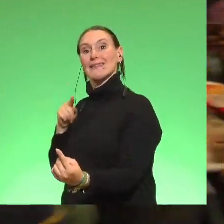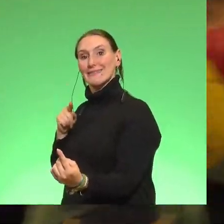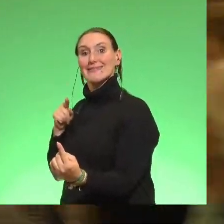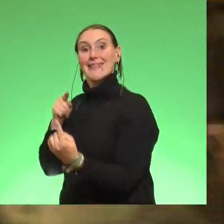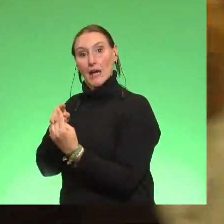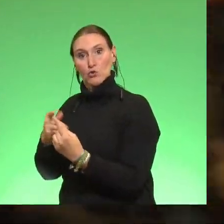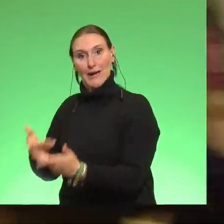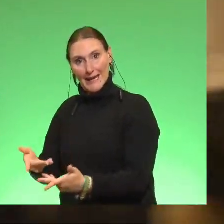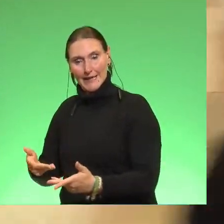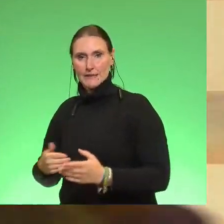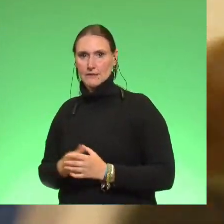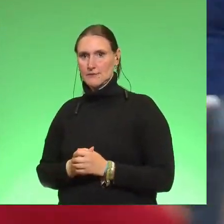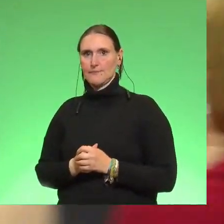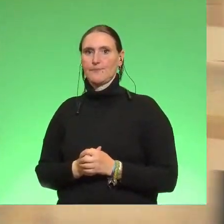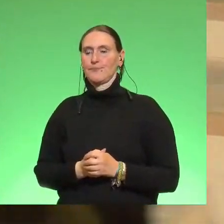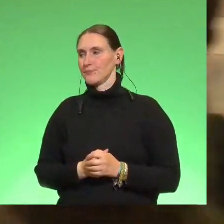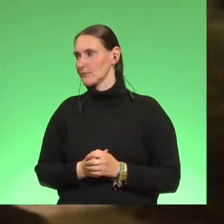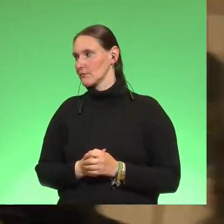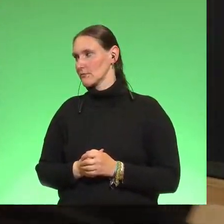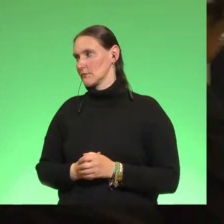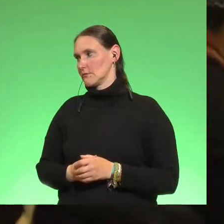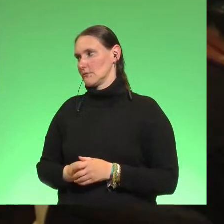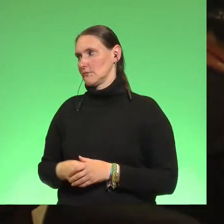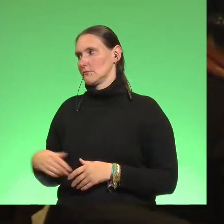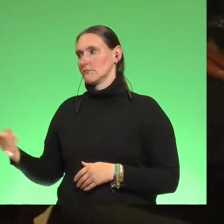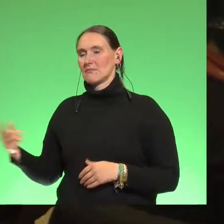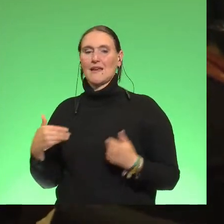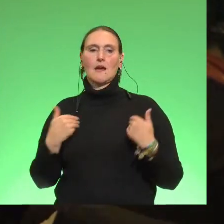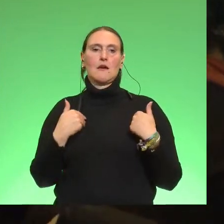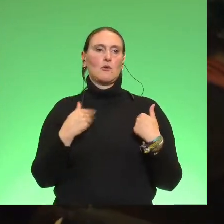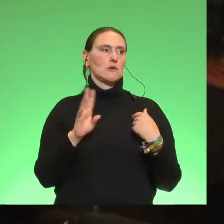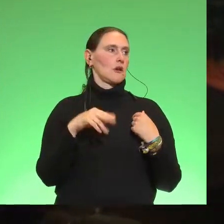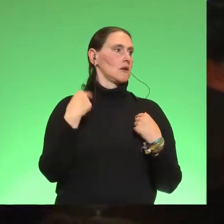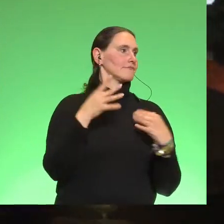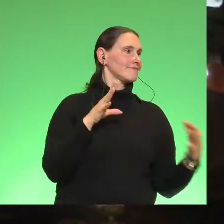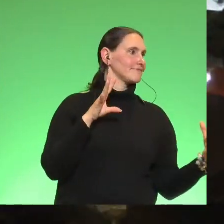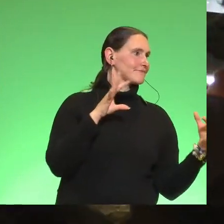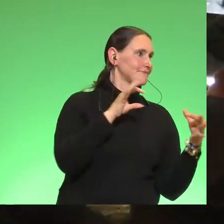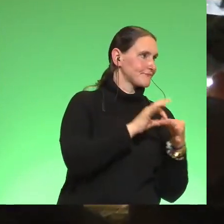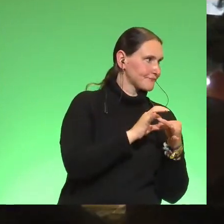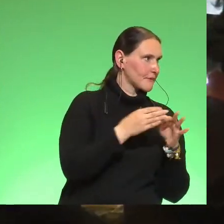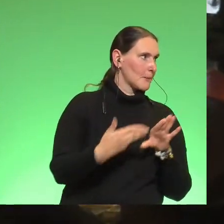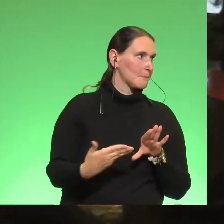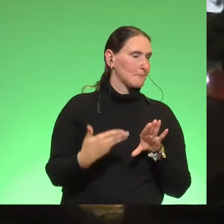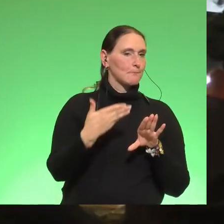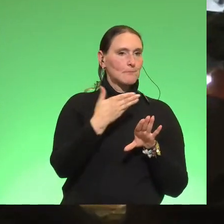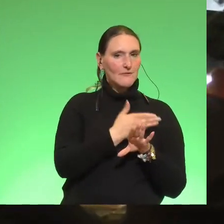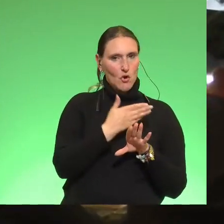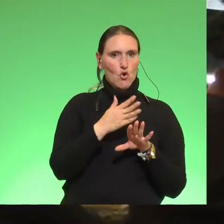No, I just wanted to reply to a comment that I don't know exactly who said it before, of like